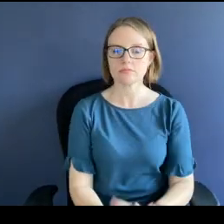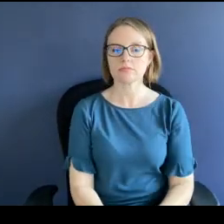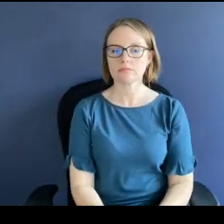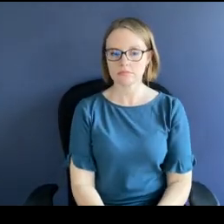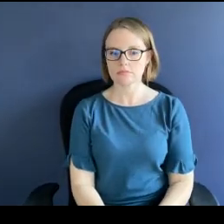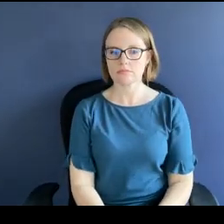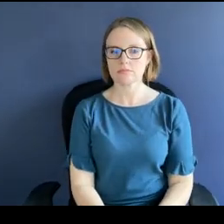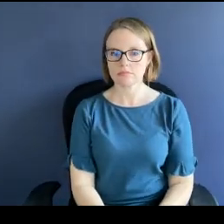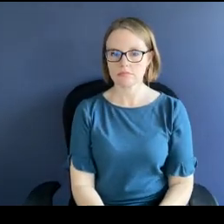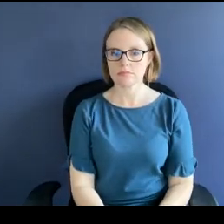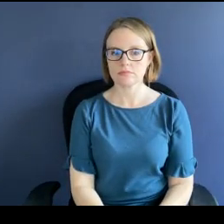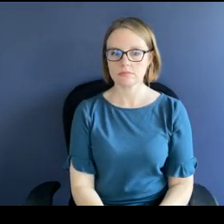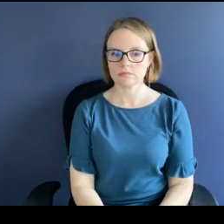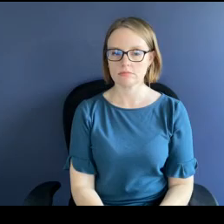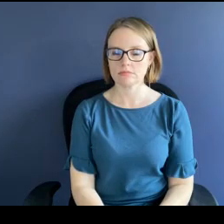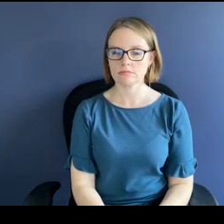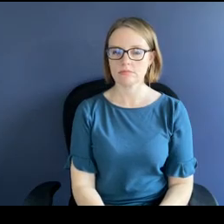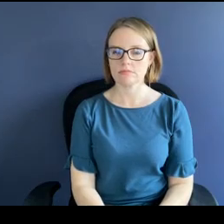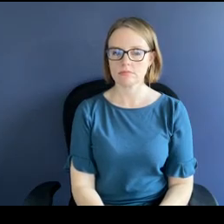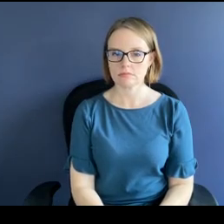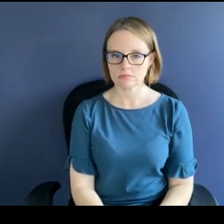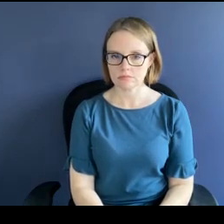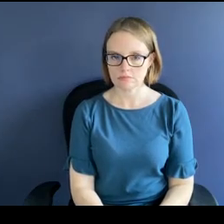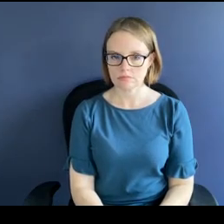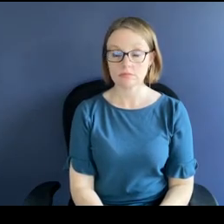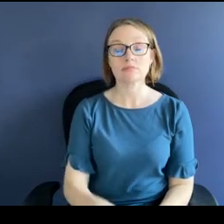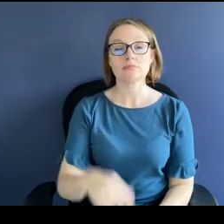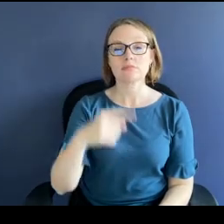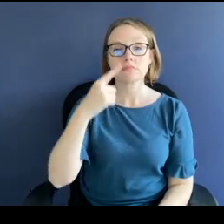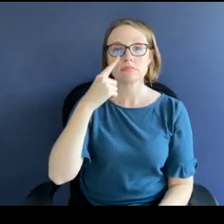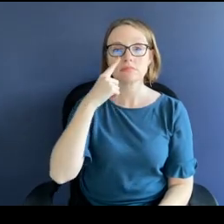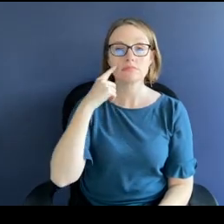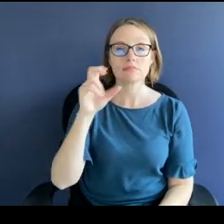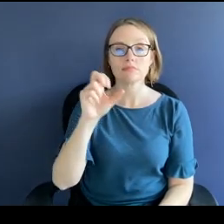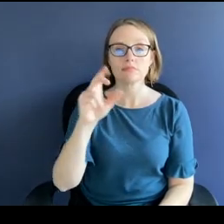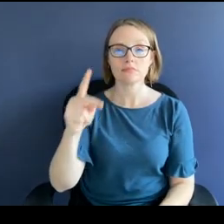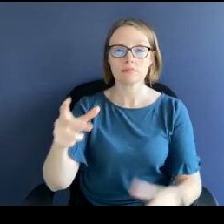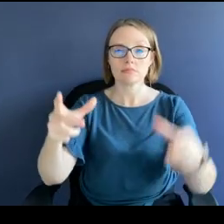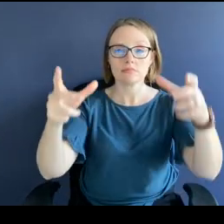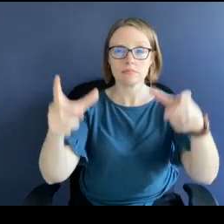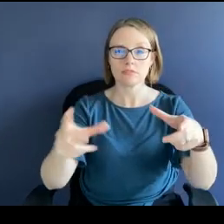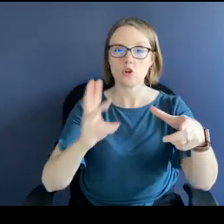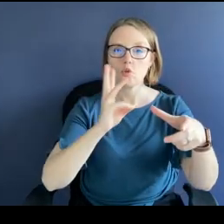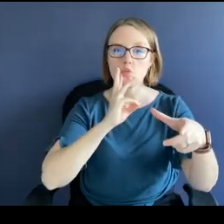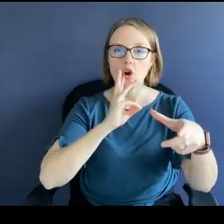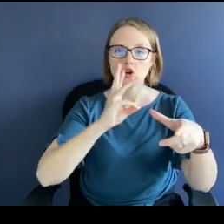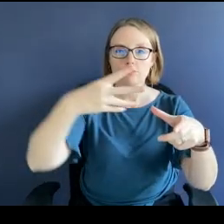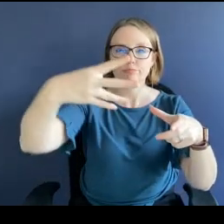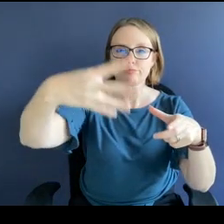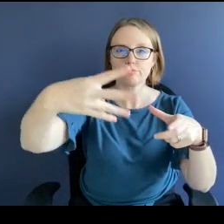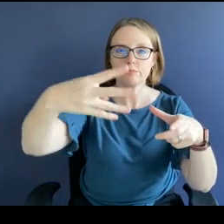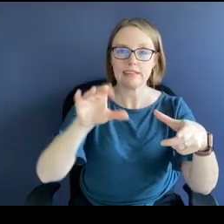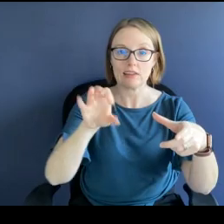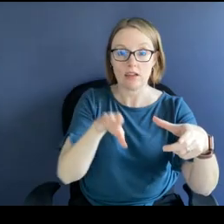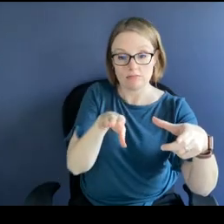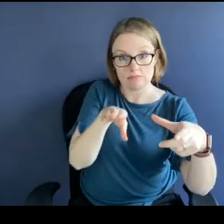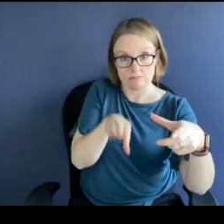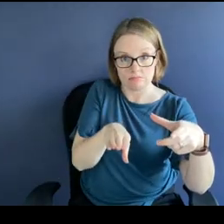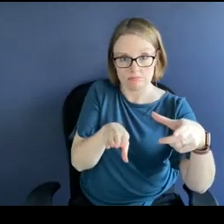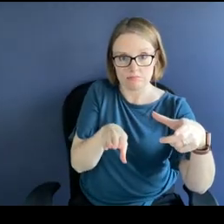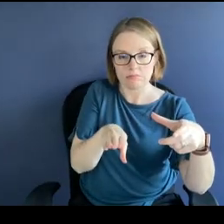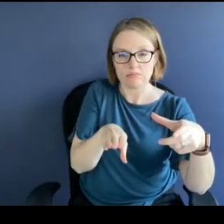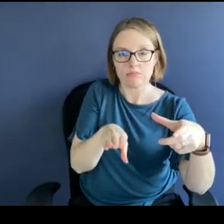Since the CFS is centered on the sink, users can access the faucet controls.